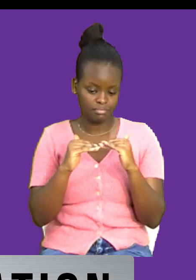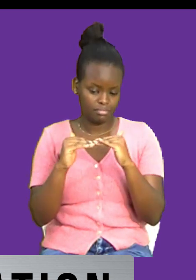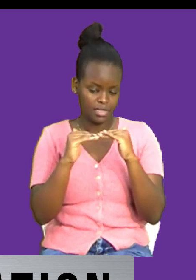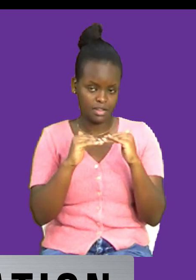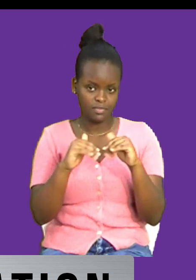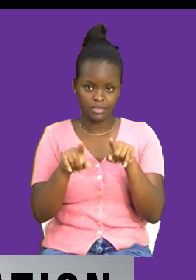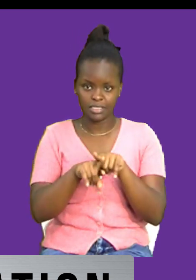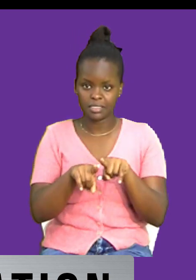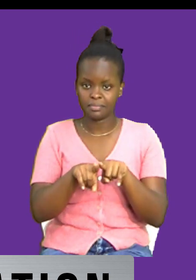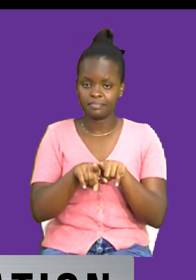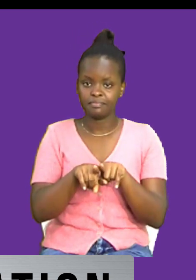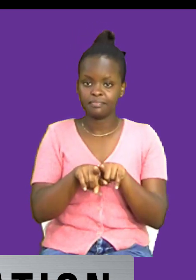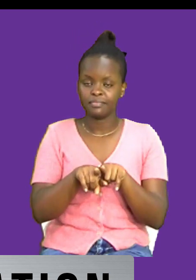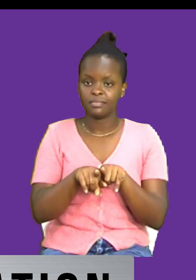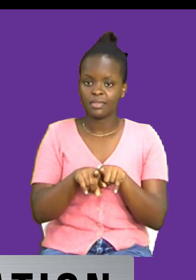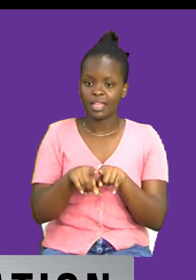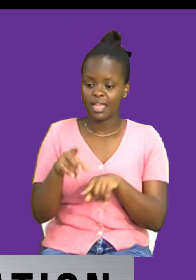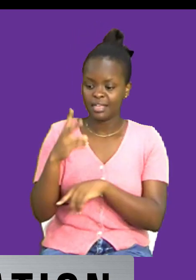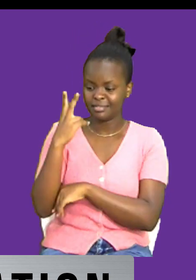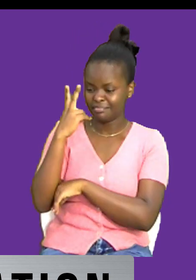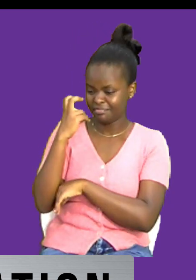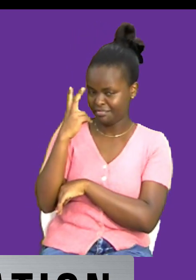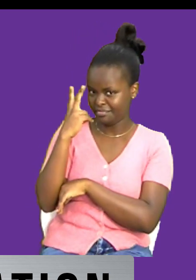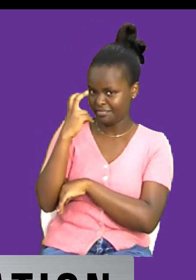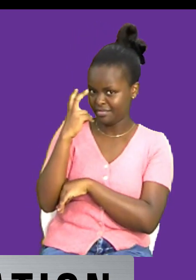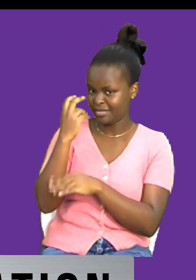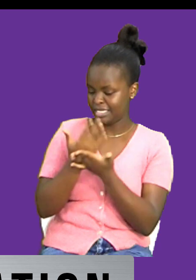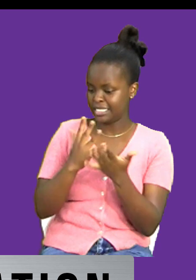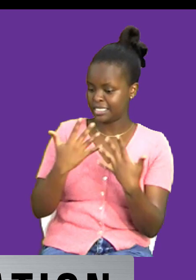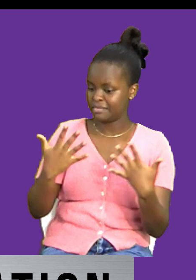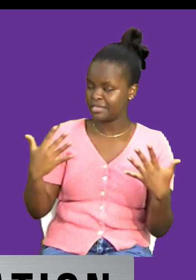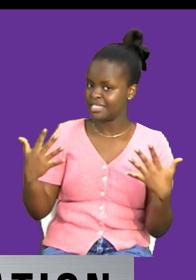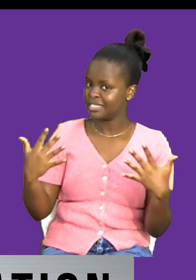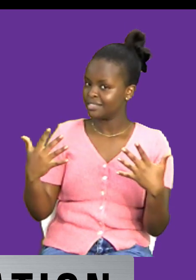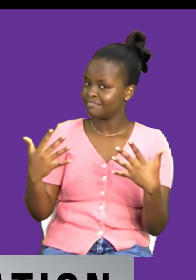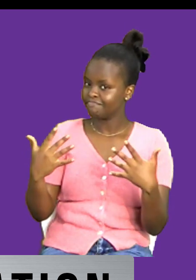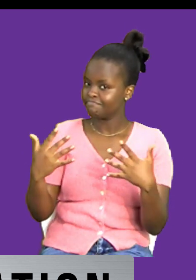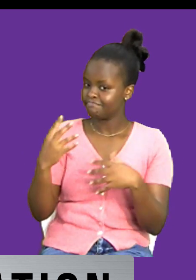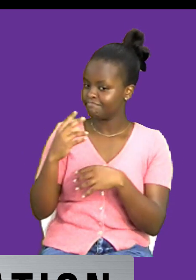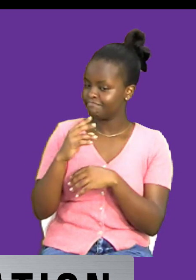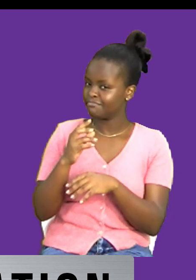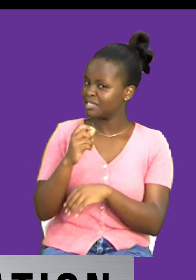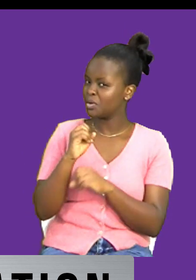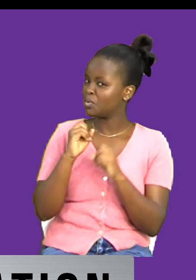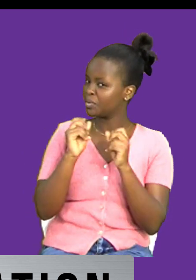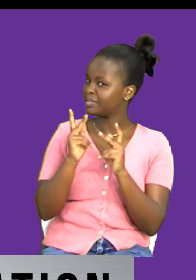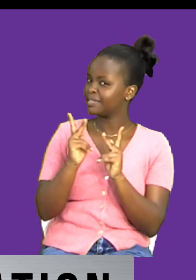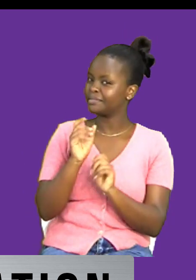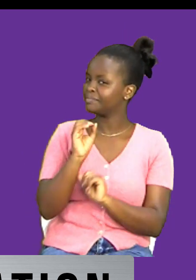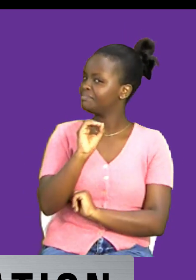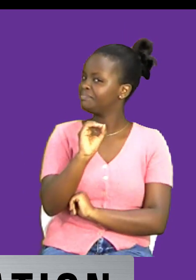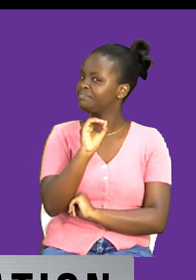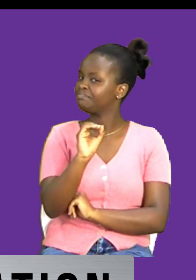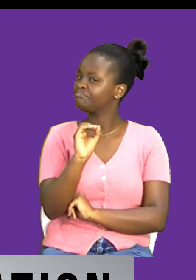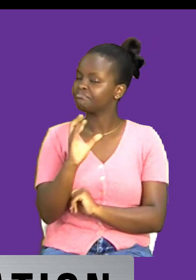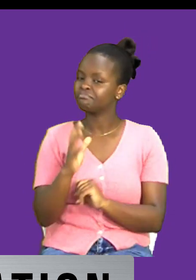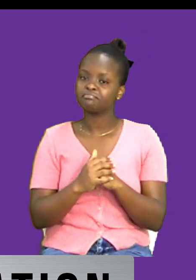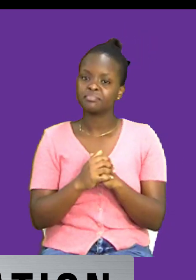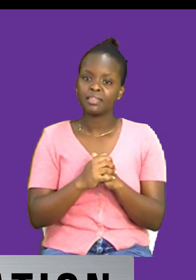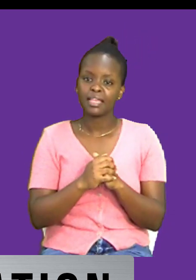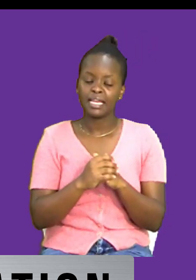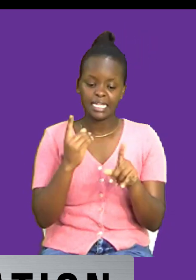other. And then we were even suspicious that some things are happening that are not supposed to happen, and we saw a lot of cases that went